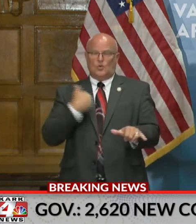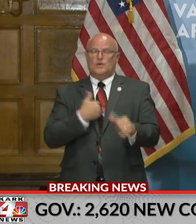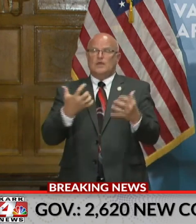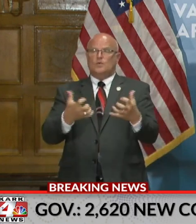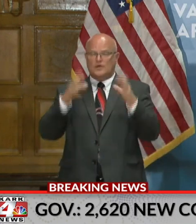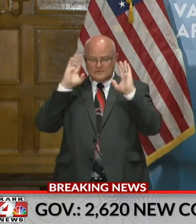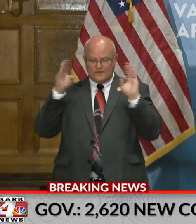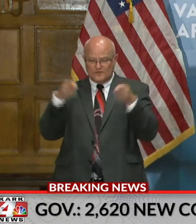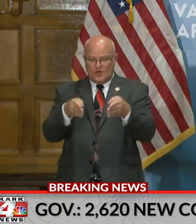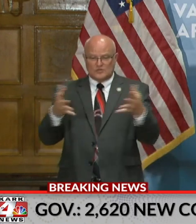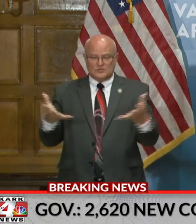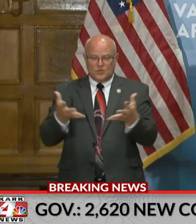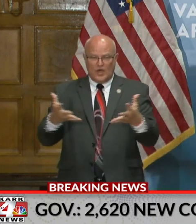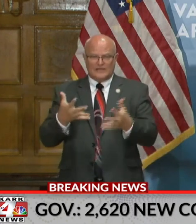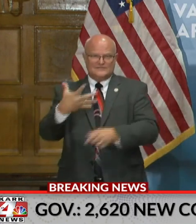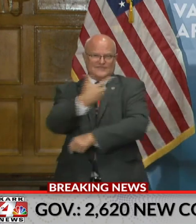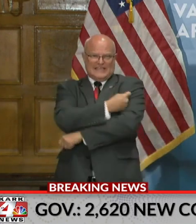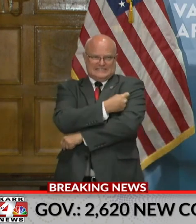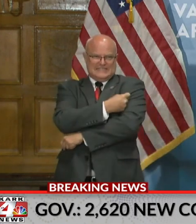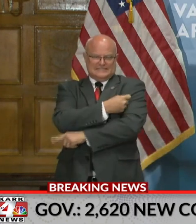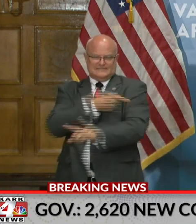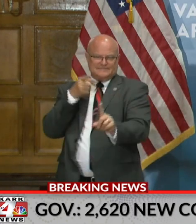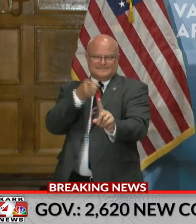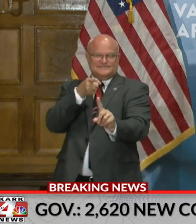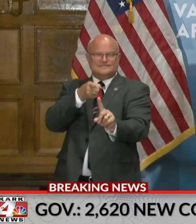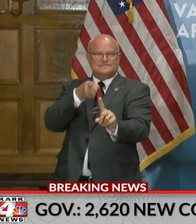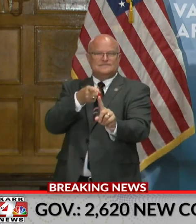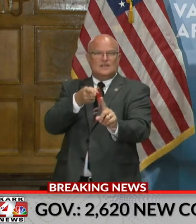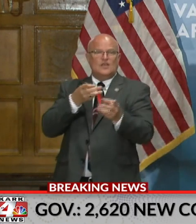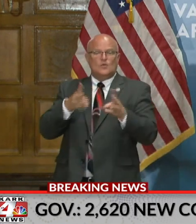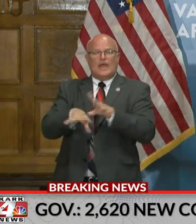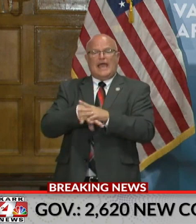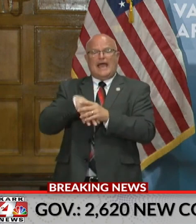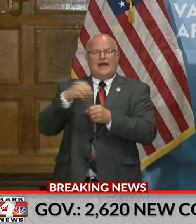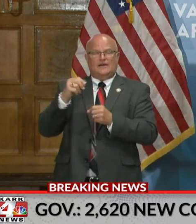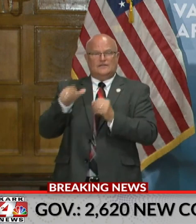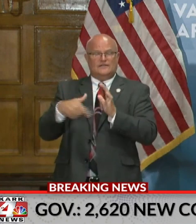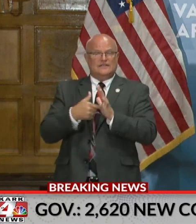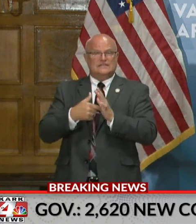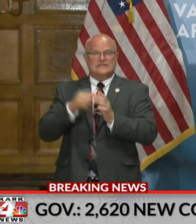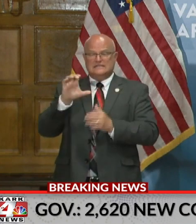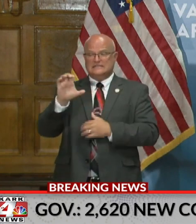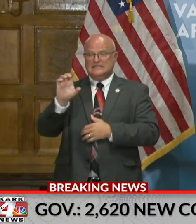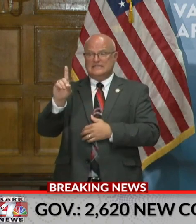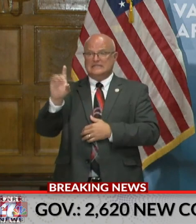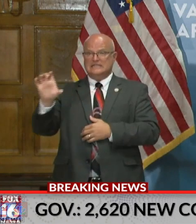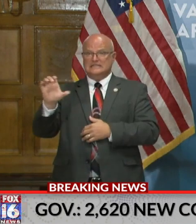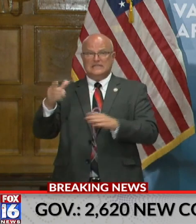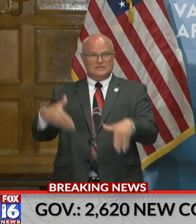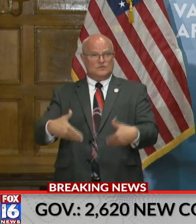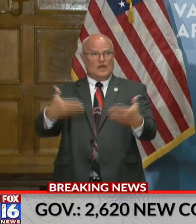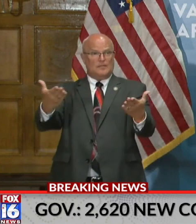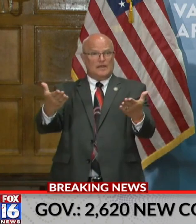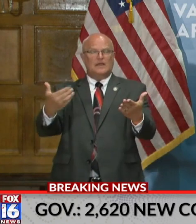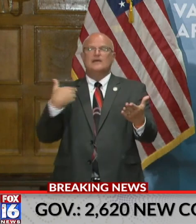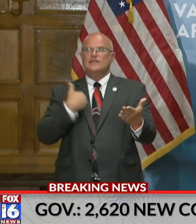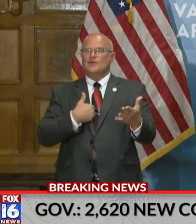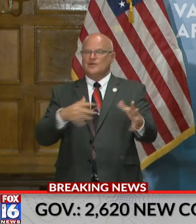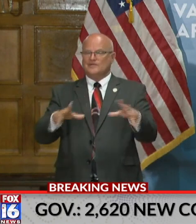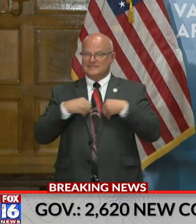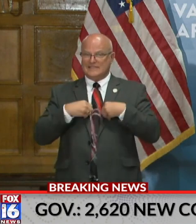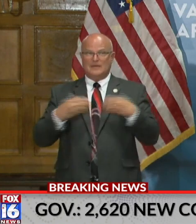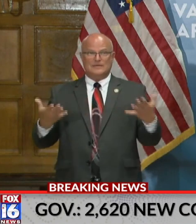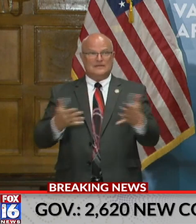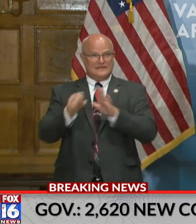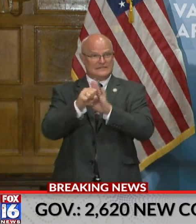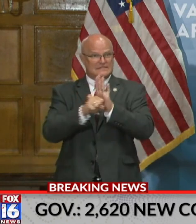want the focus to be on vaccinations. That is the way out of it. Now, CDC has recommendations that we have adopted here at